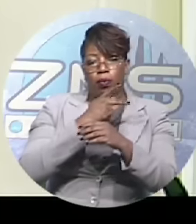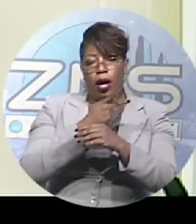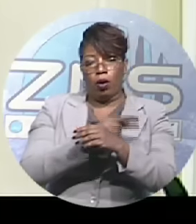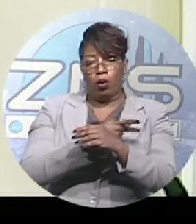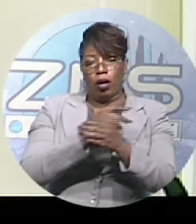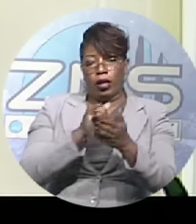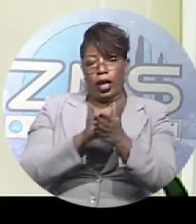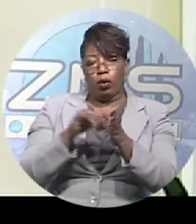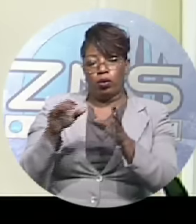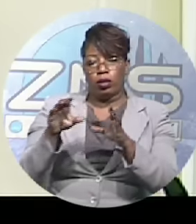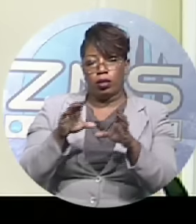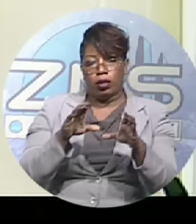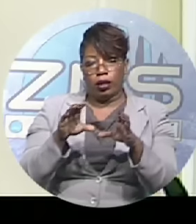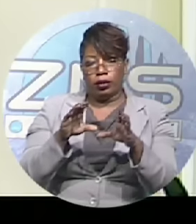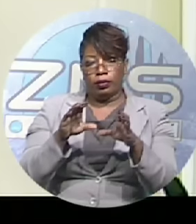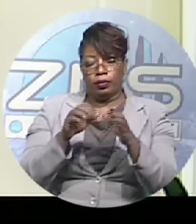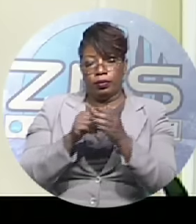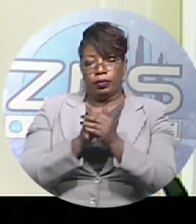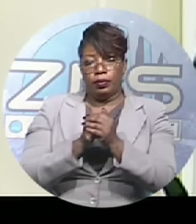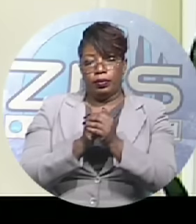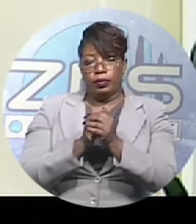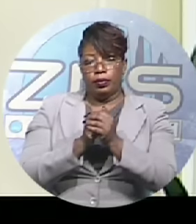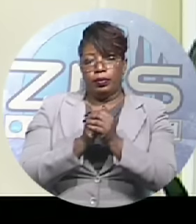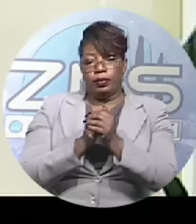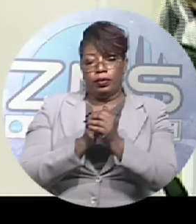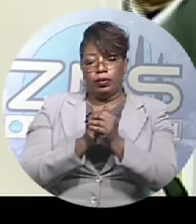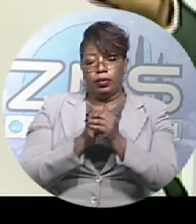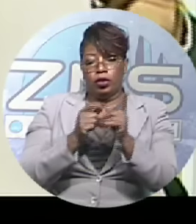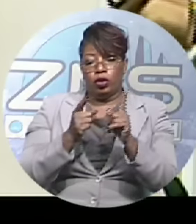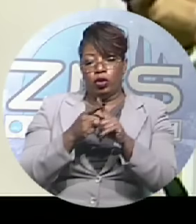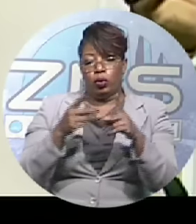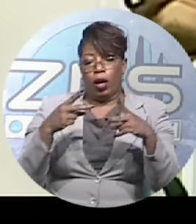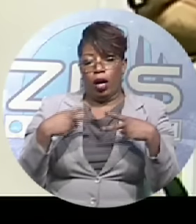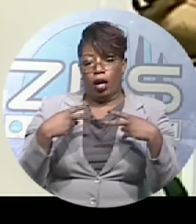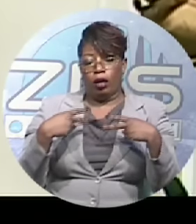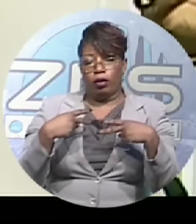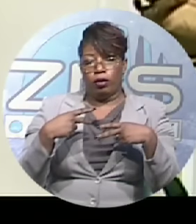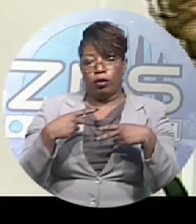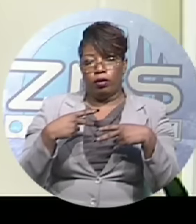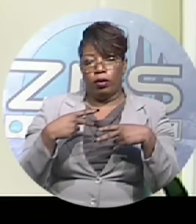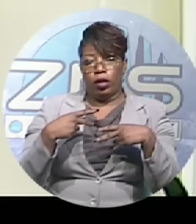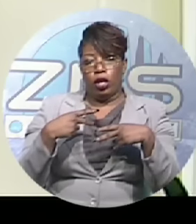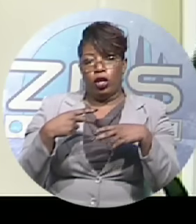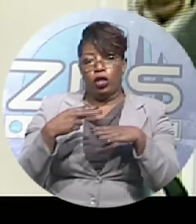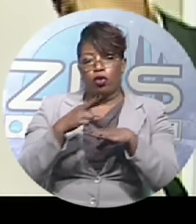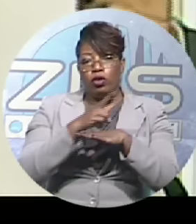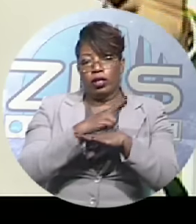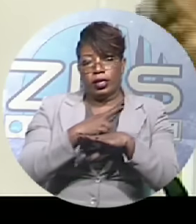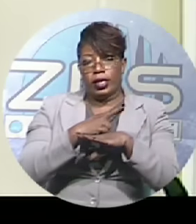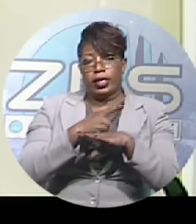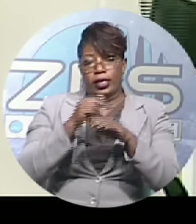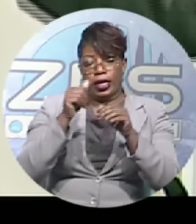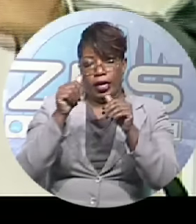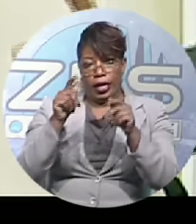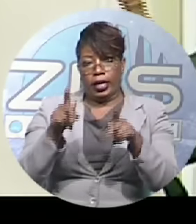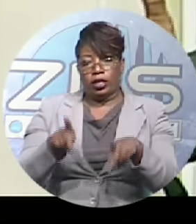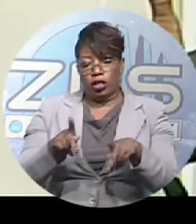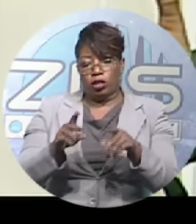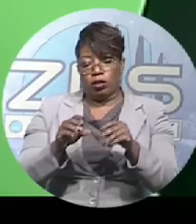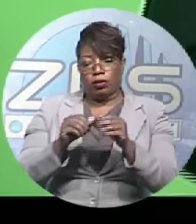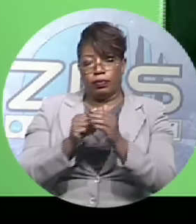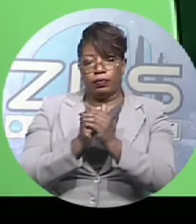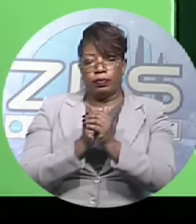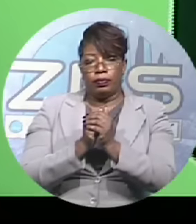That was done really, Mr. Speaker, to help the real estate agents. Had nothing to do with Albert Bainman, who put them in